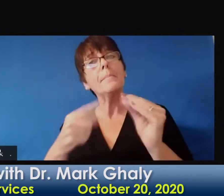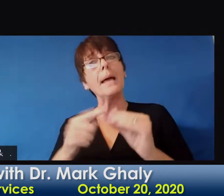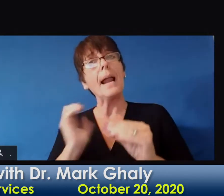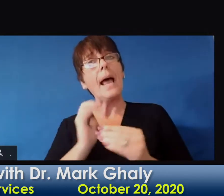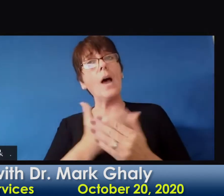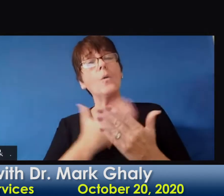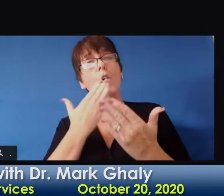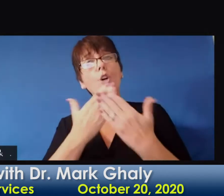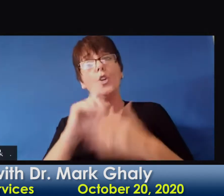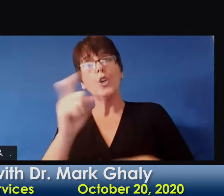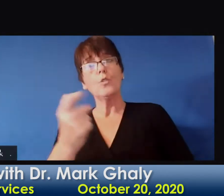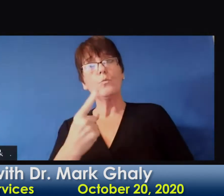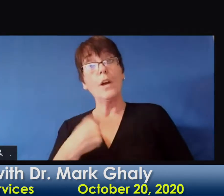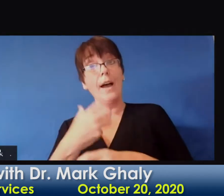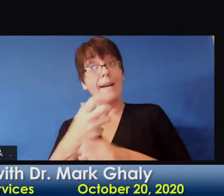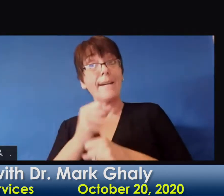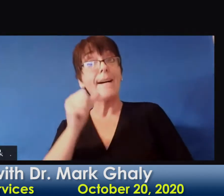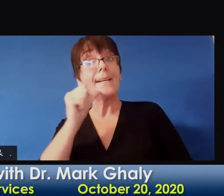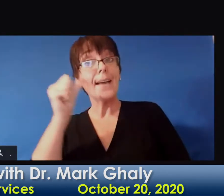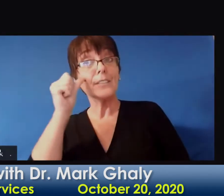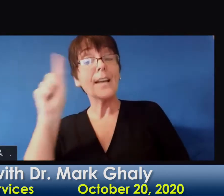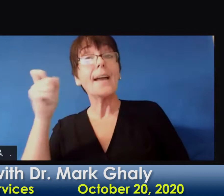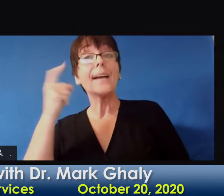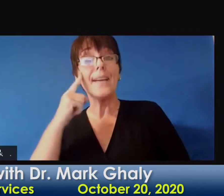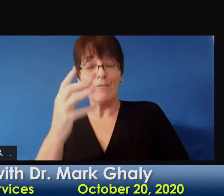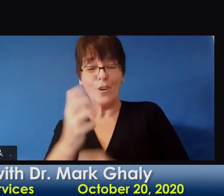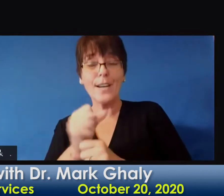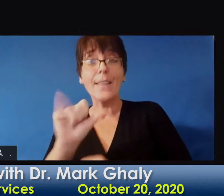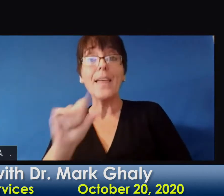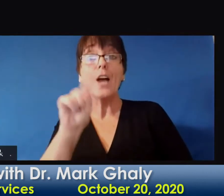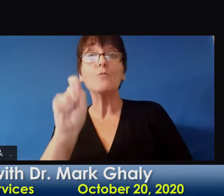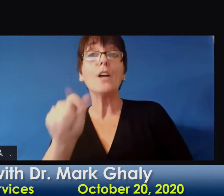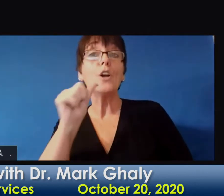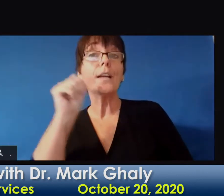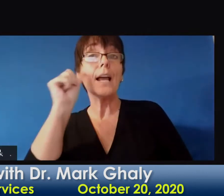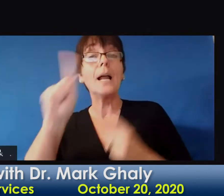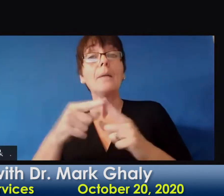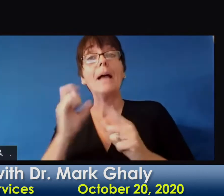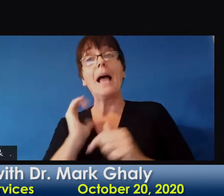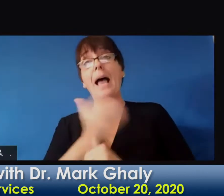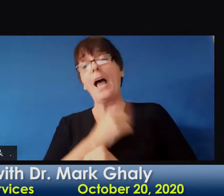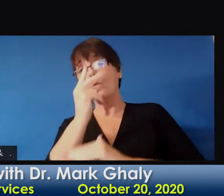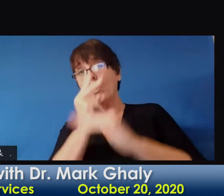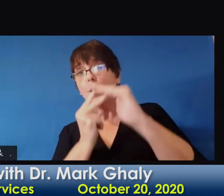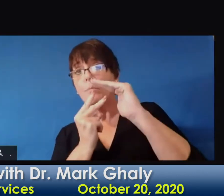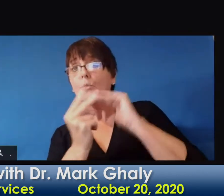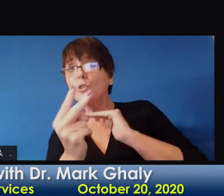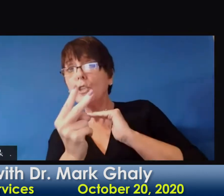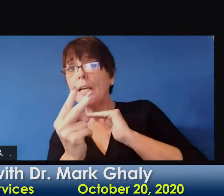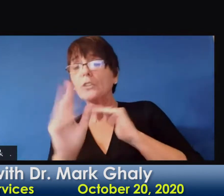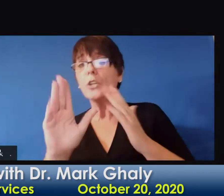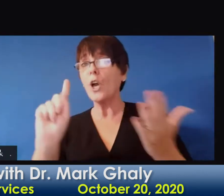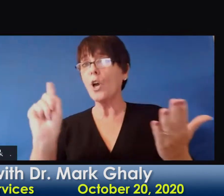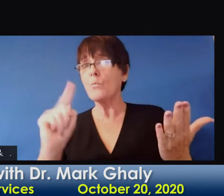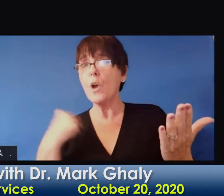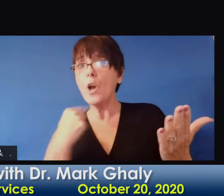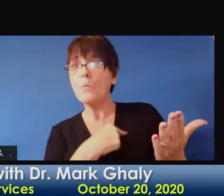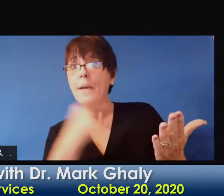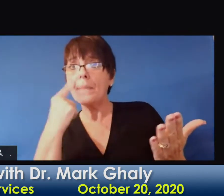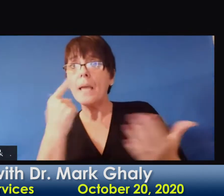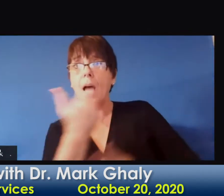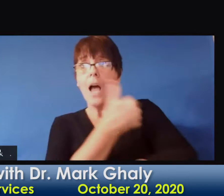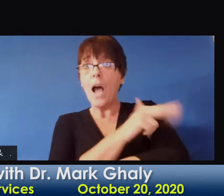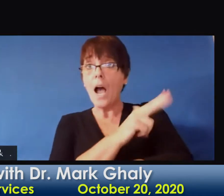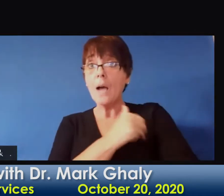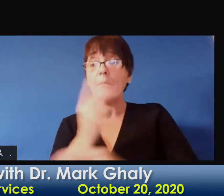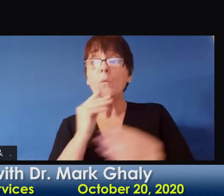question I received yesterday, the governor received yesterday, about our projections on where we're thinking hospitalizations will